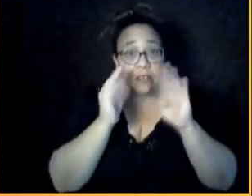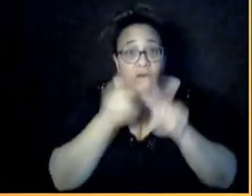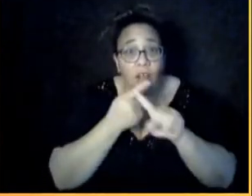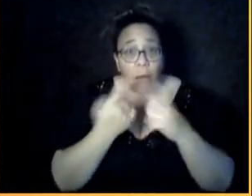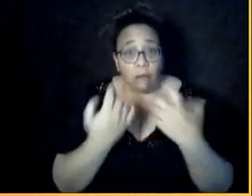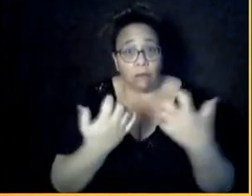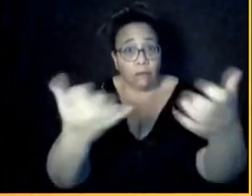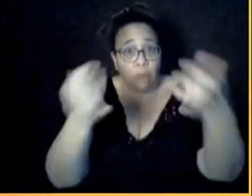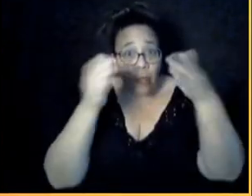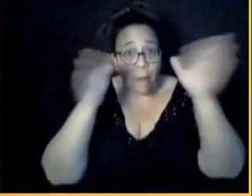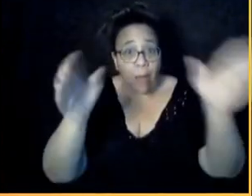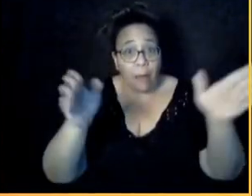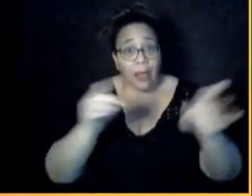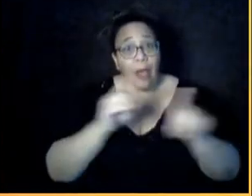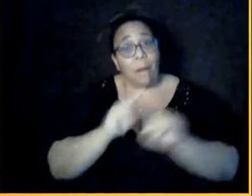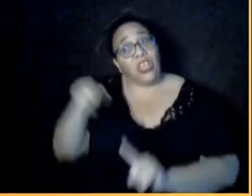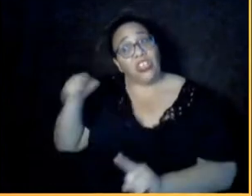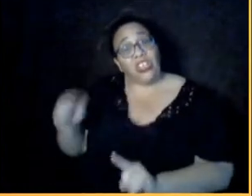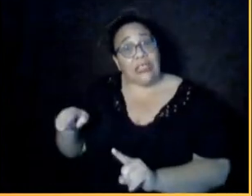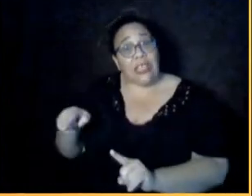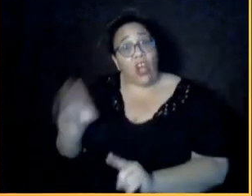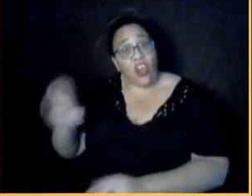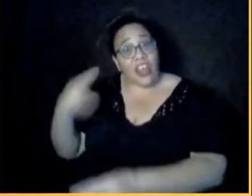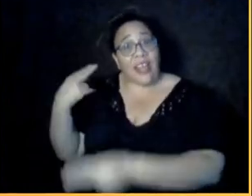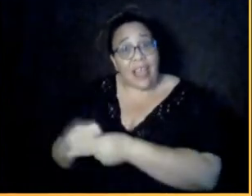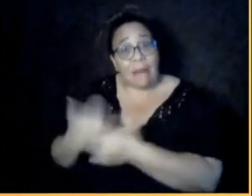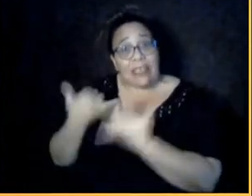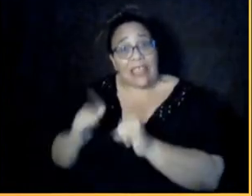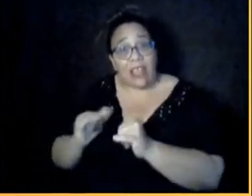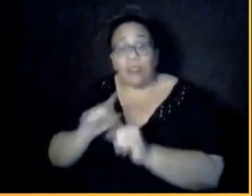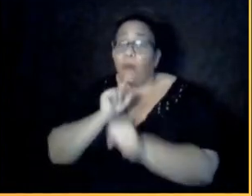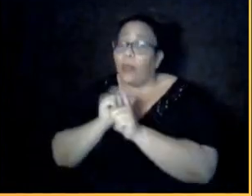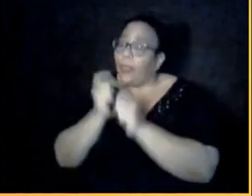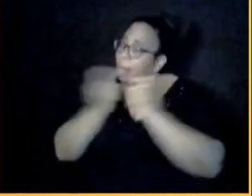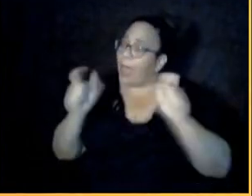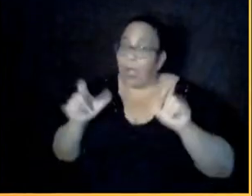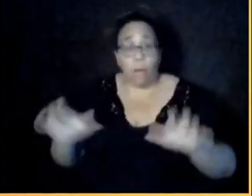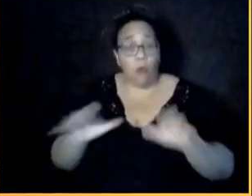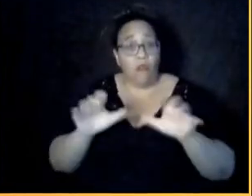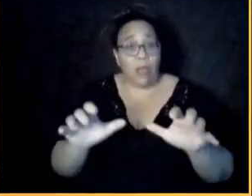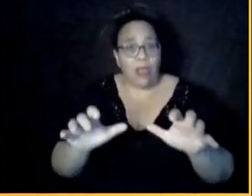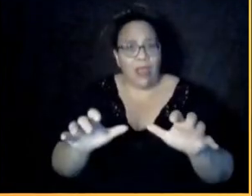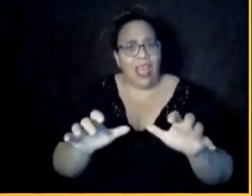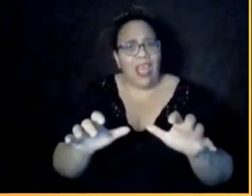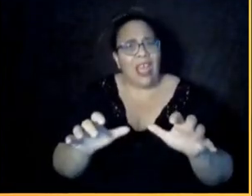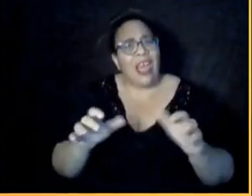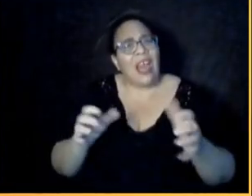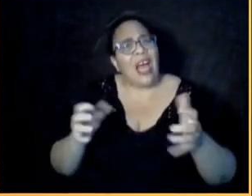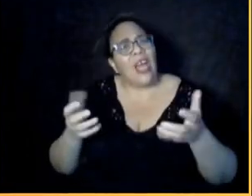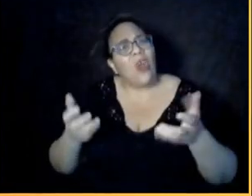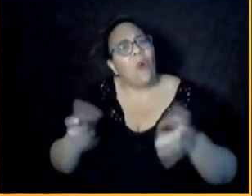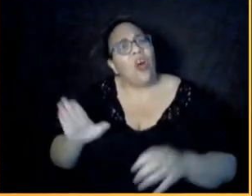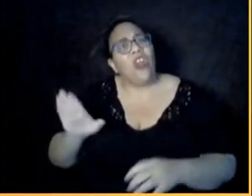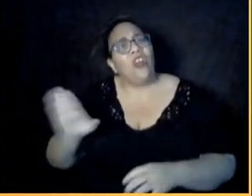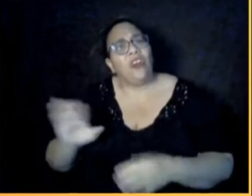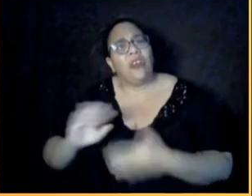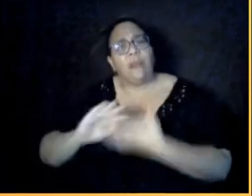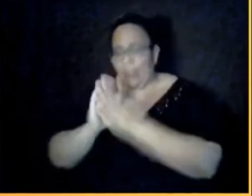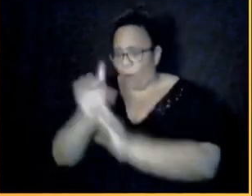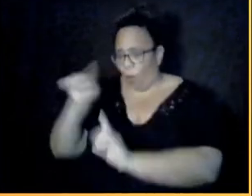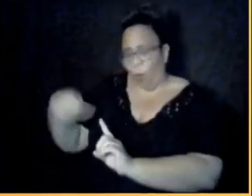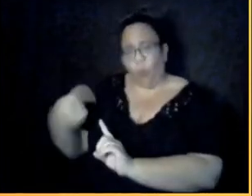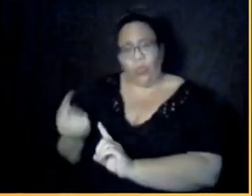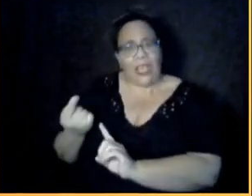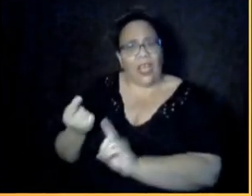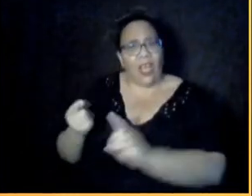still is a big movement, you know, which I also would like for her not to be just a movement because she is a human, but